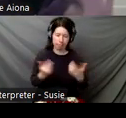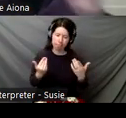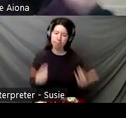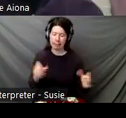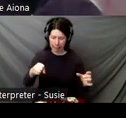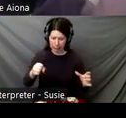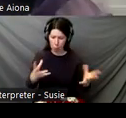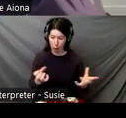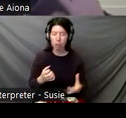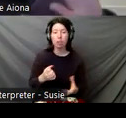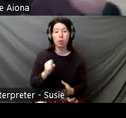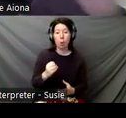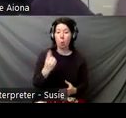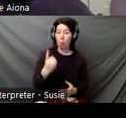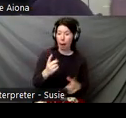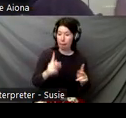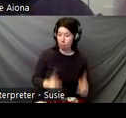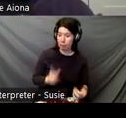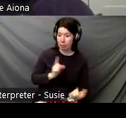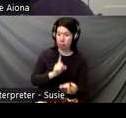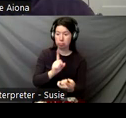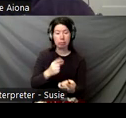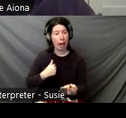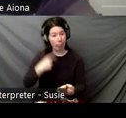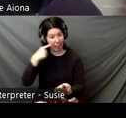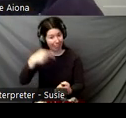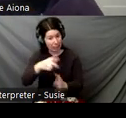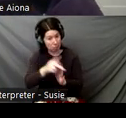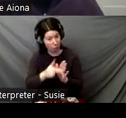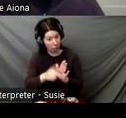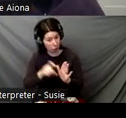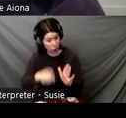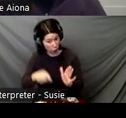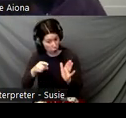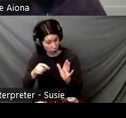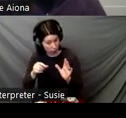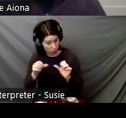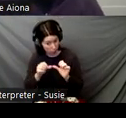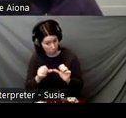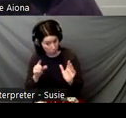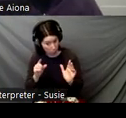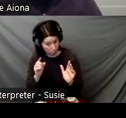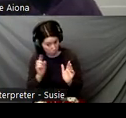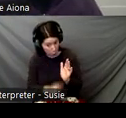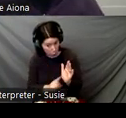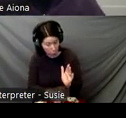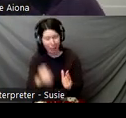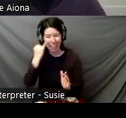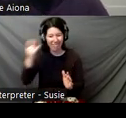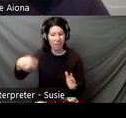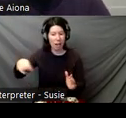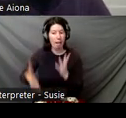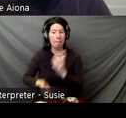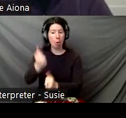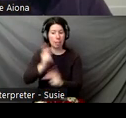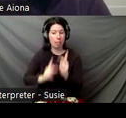say, I think this policy thing is something we should pursue. And then if you can get the support of the majority of the people who are, you know, at